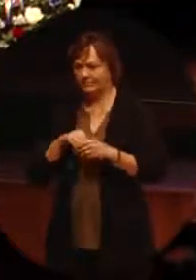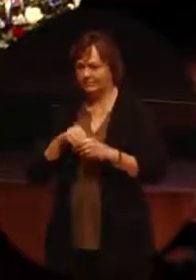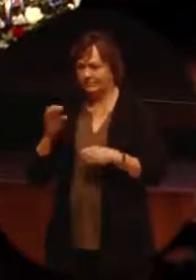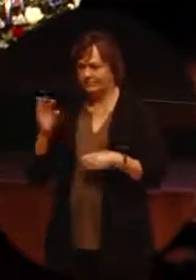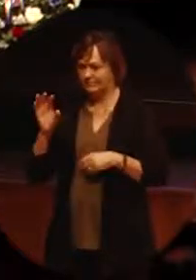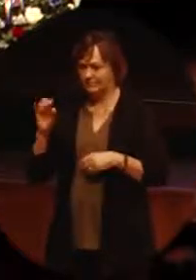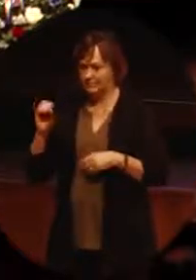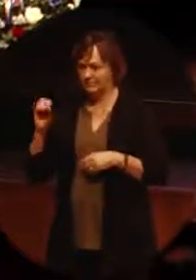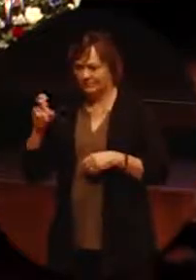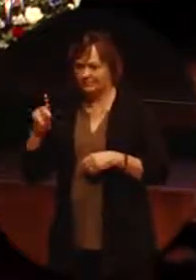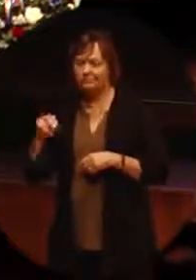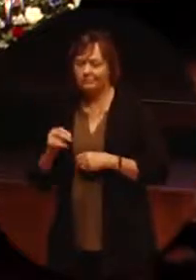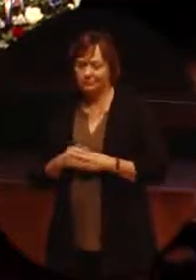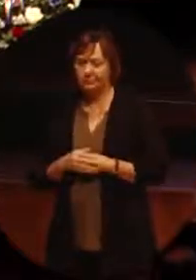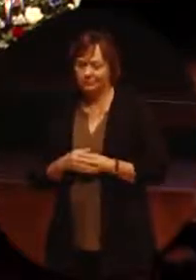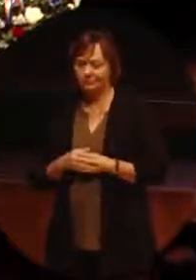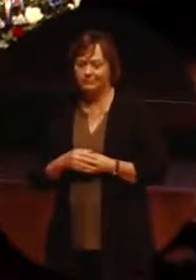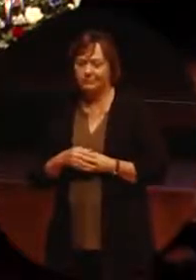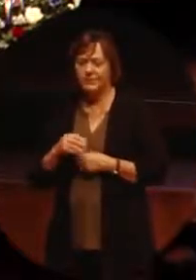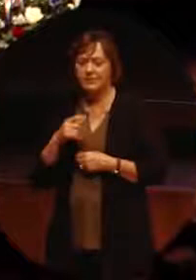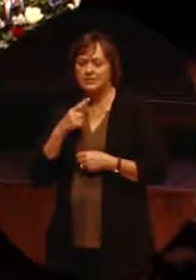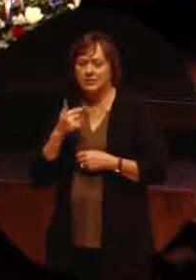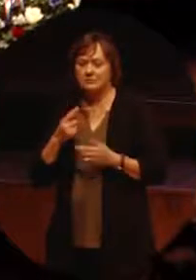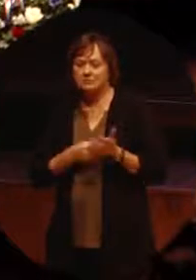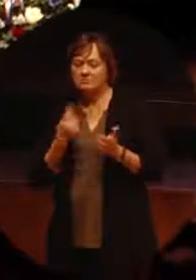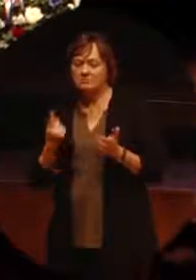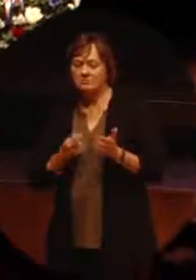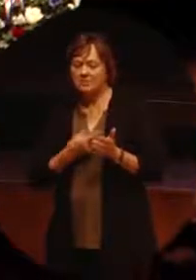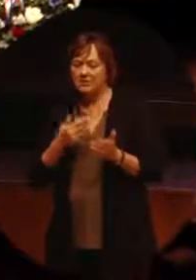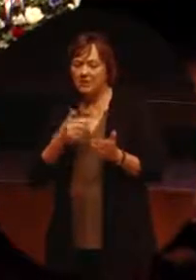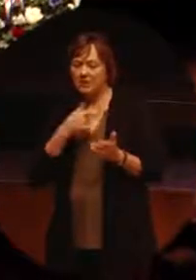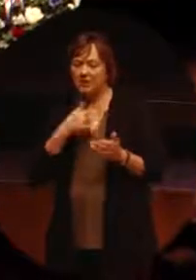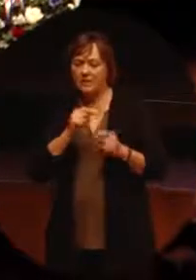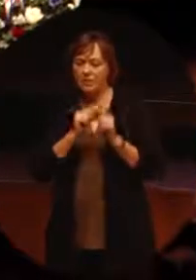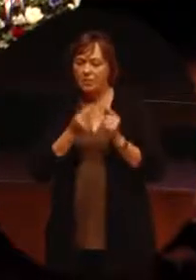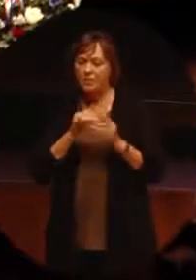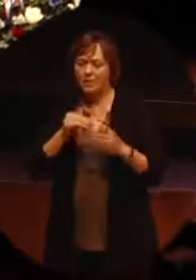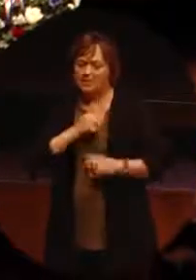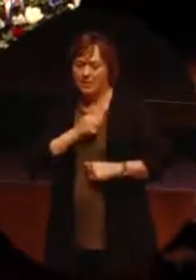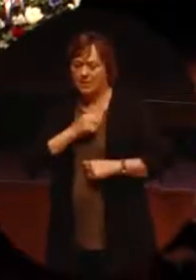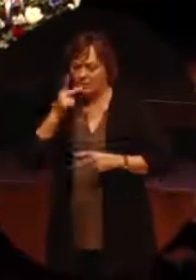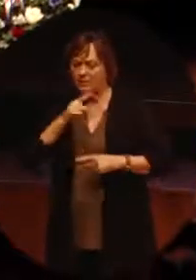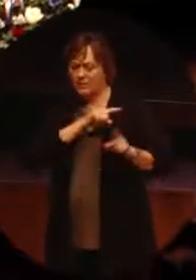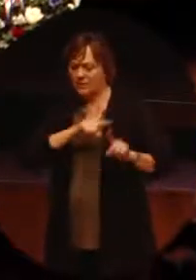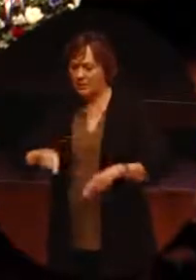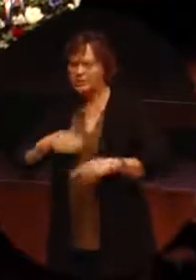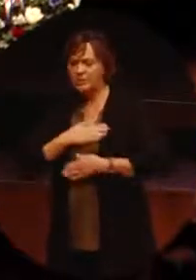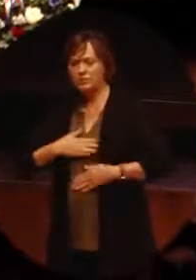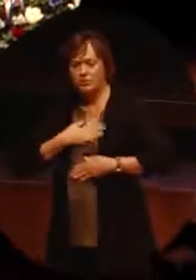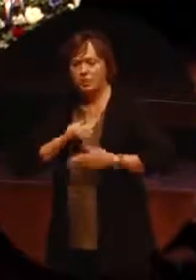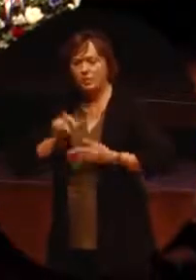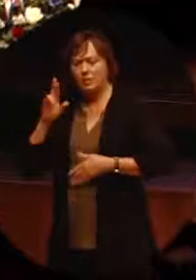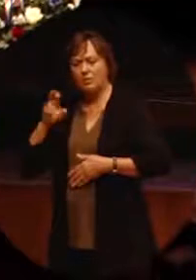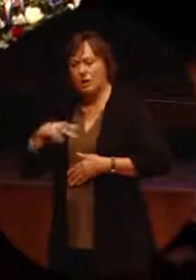you have never heard of, there's a rancher who's very patriotic, and every so often he has a group of military people come out and enjoy